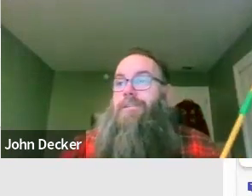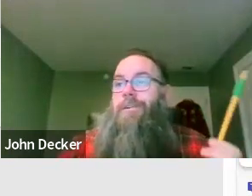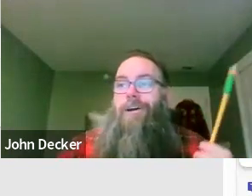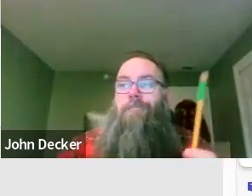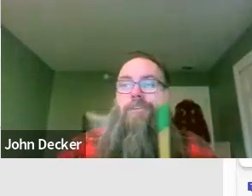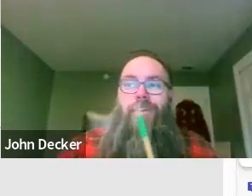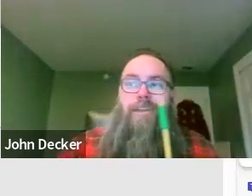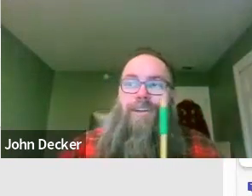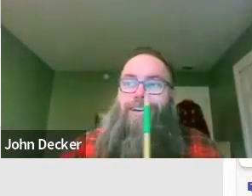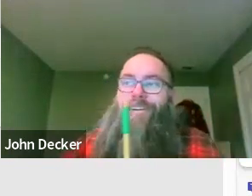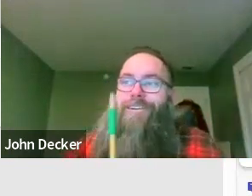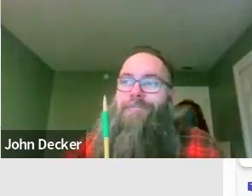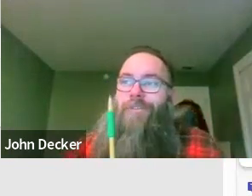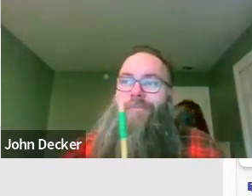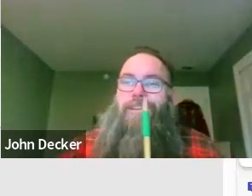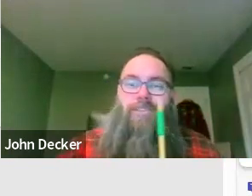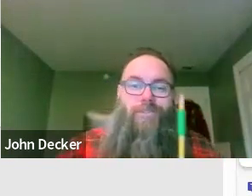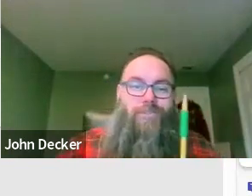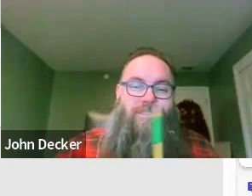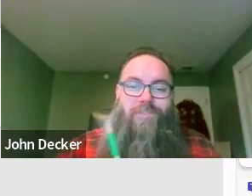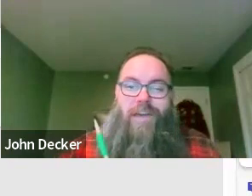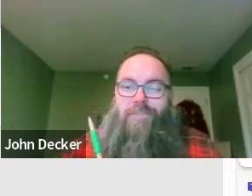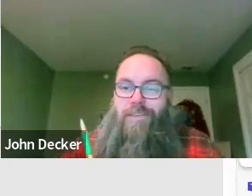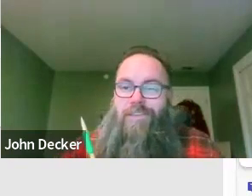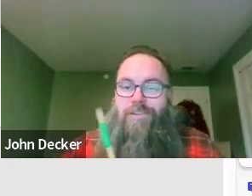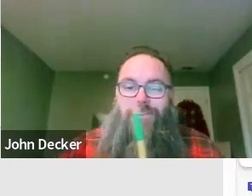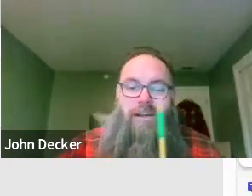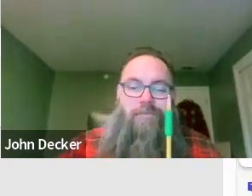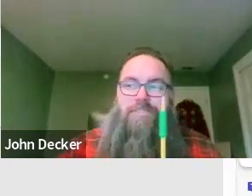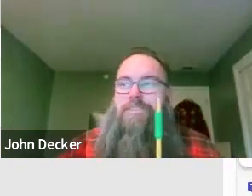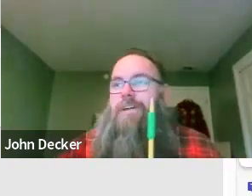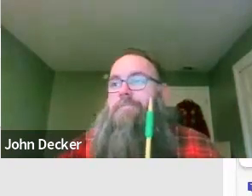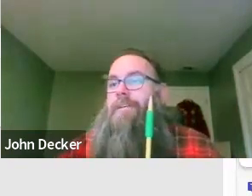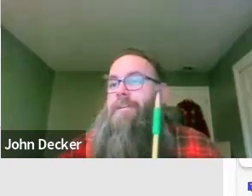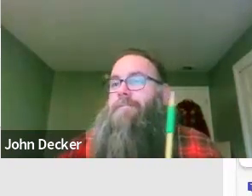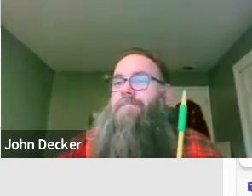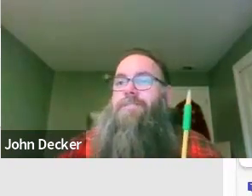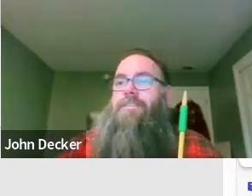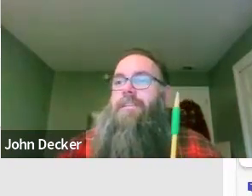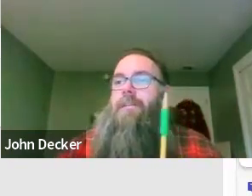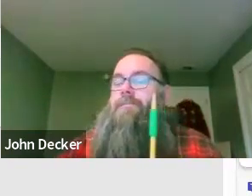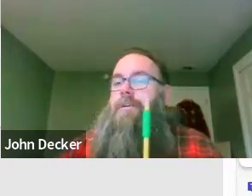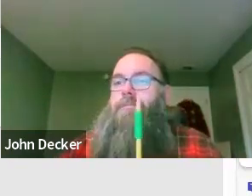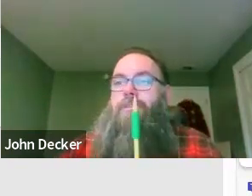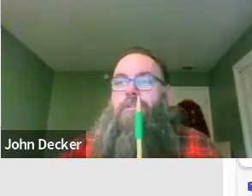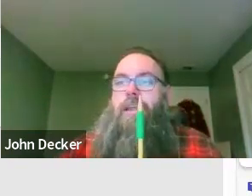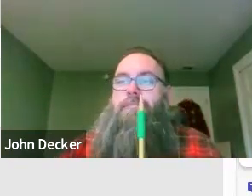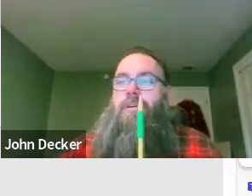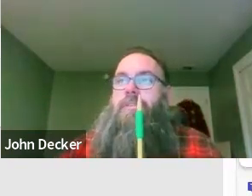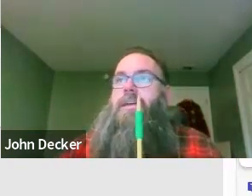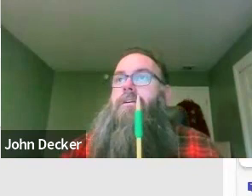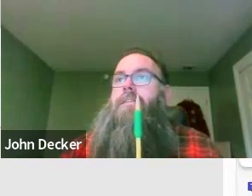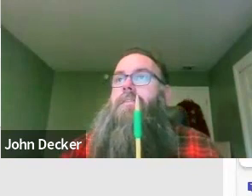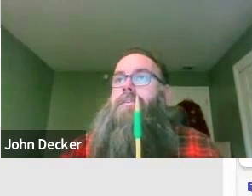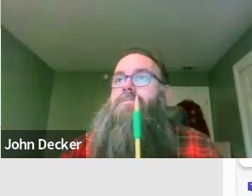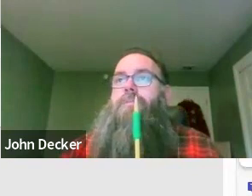Cooley, very prominent local self-advocate here. So I'm good to see a lot of familiar